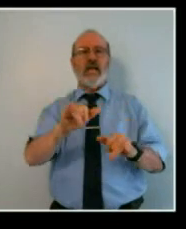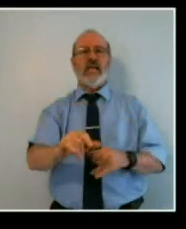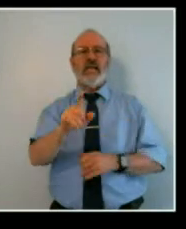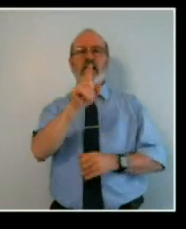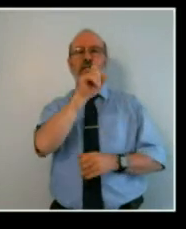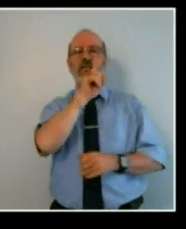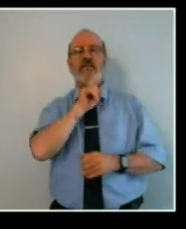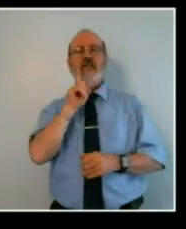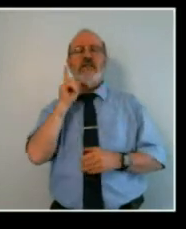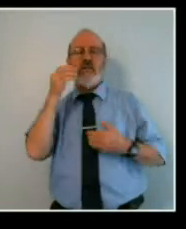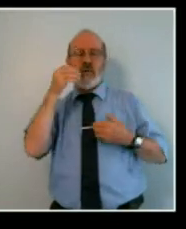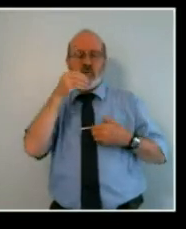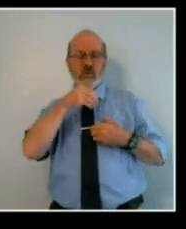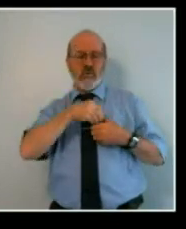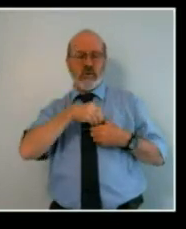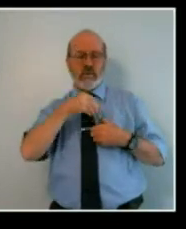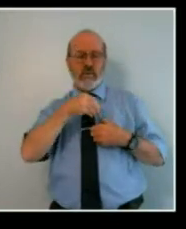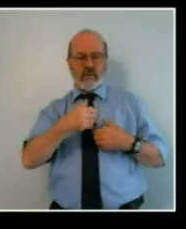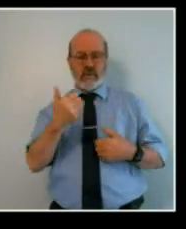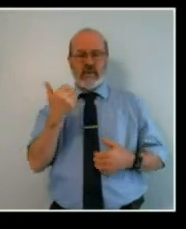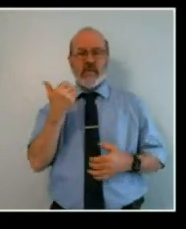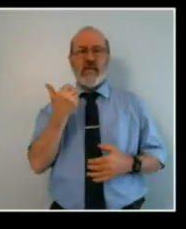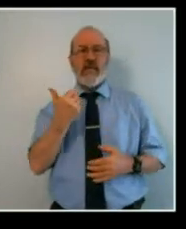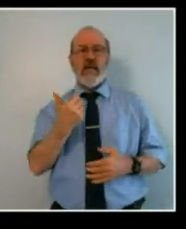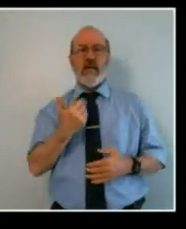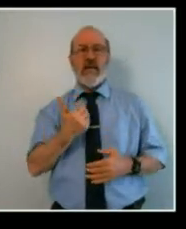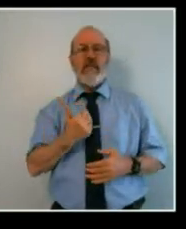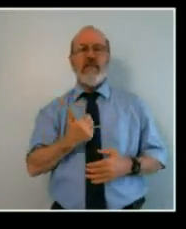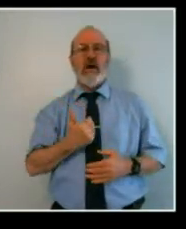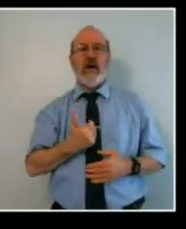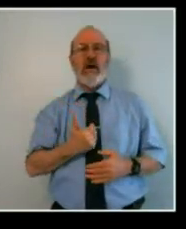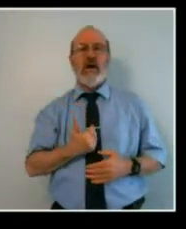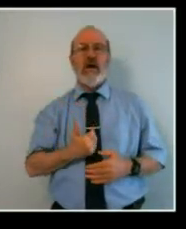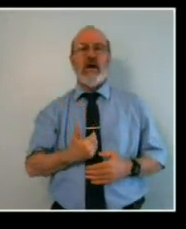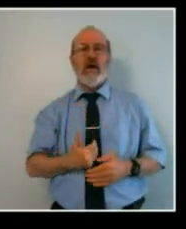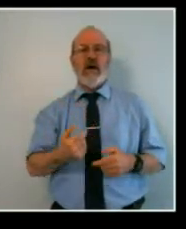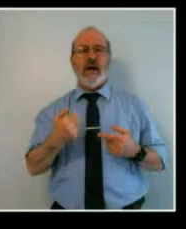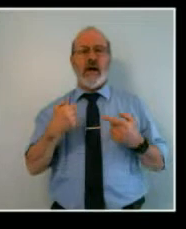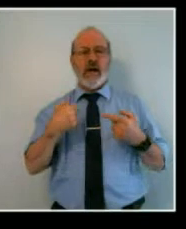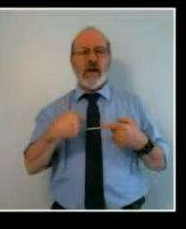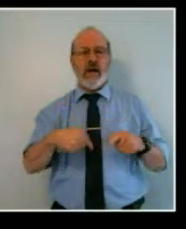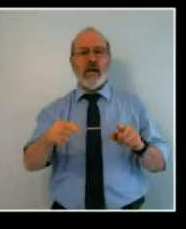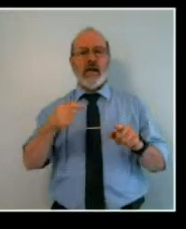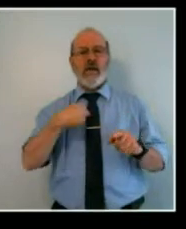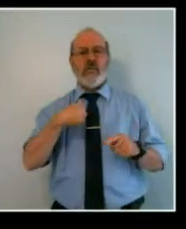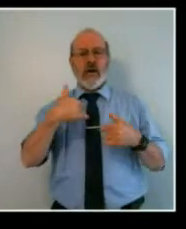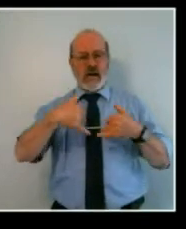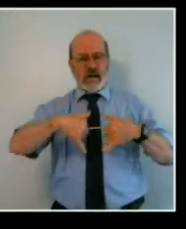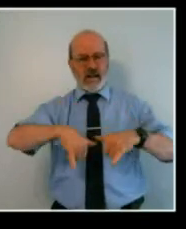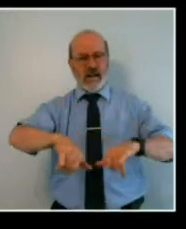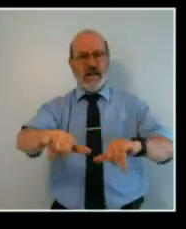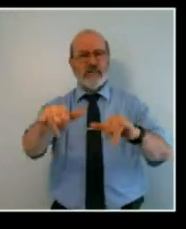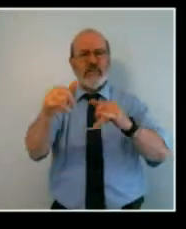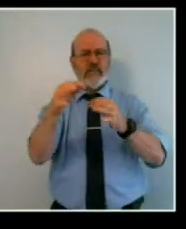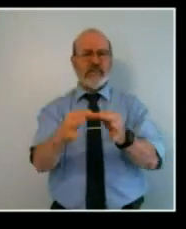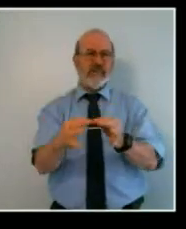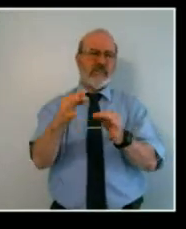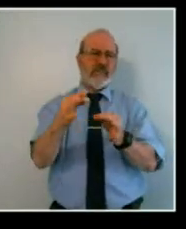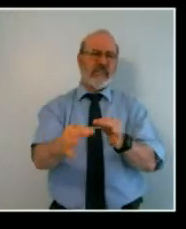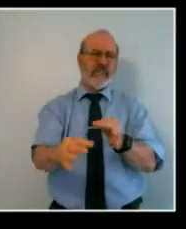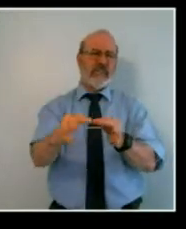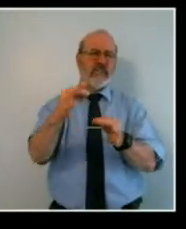staying, lonely within am I. While I am still